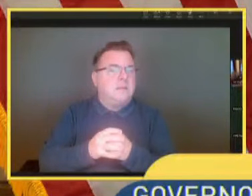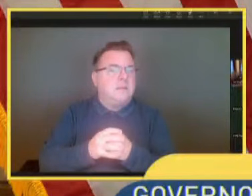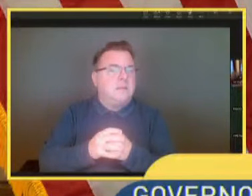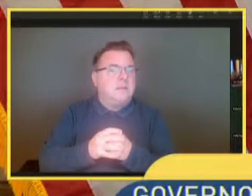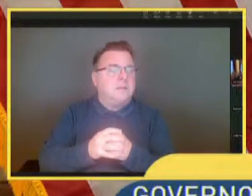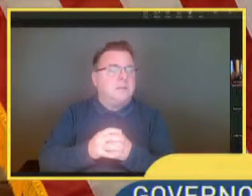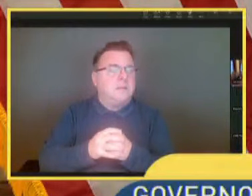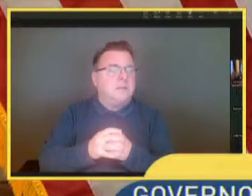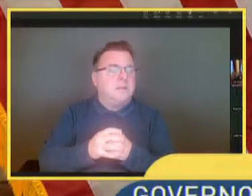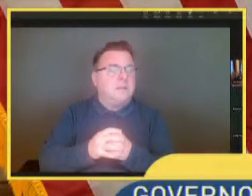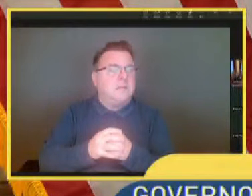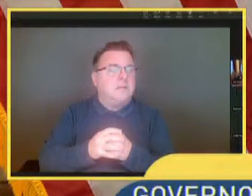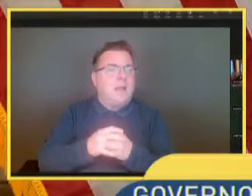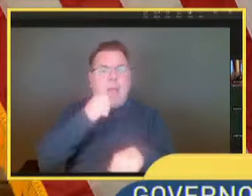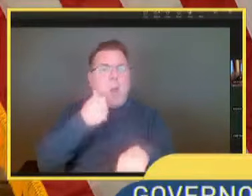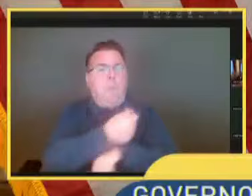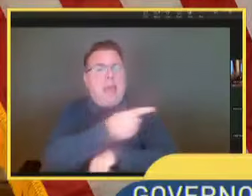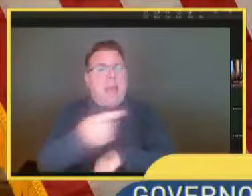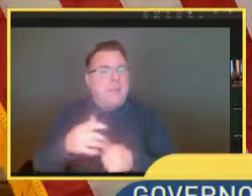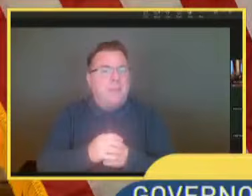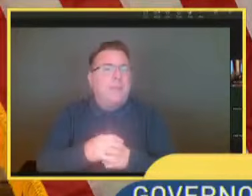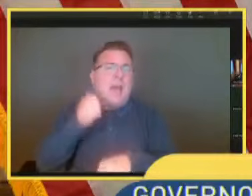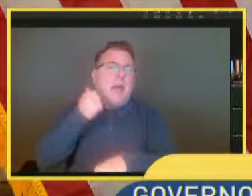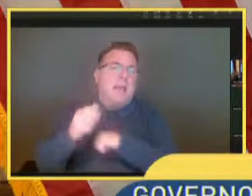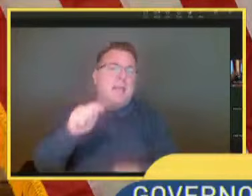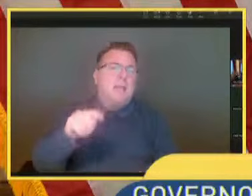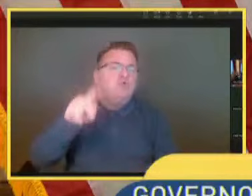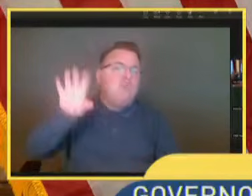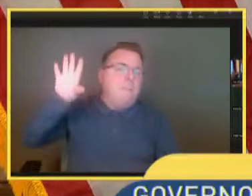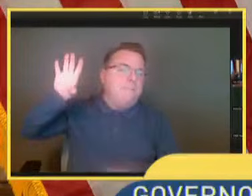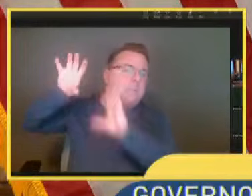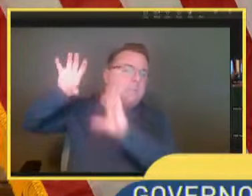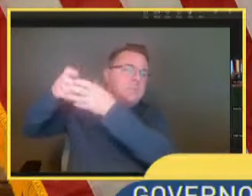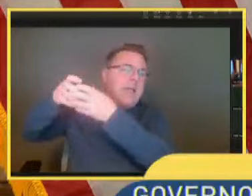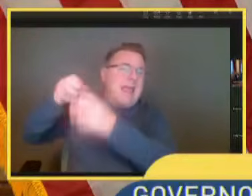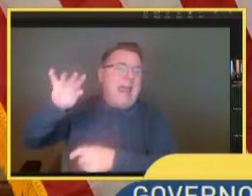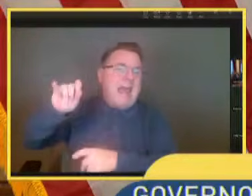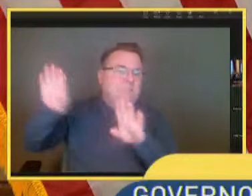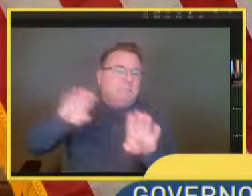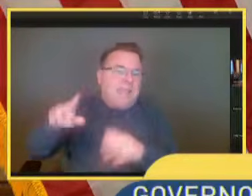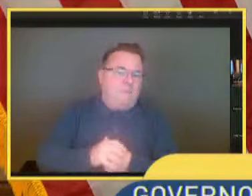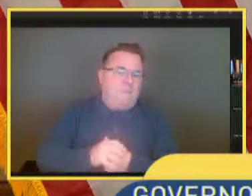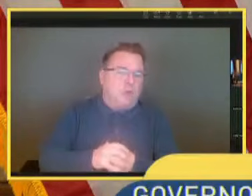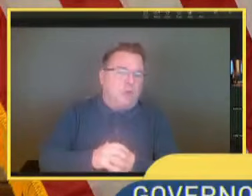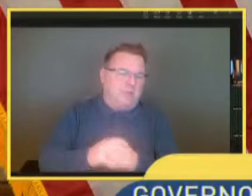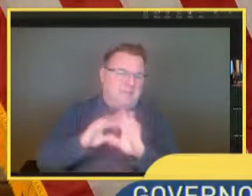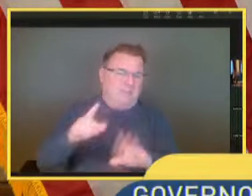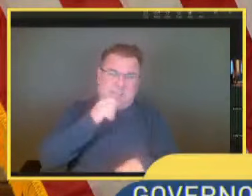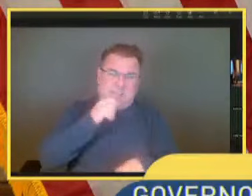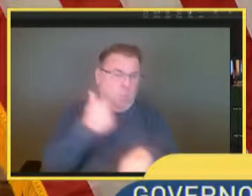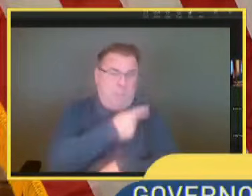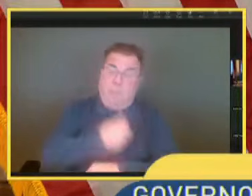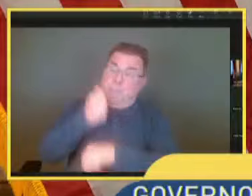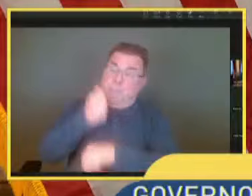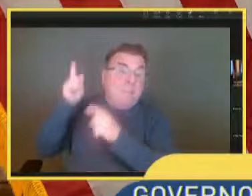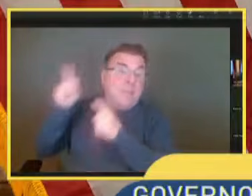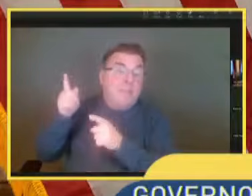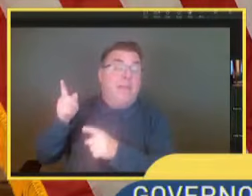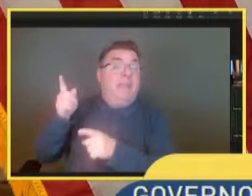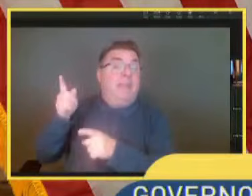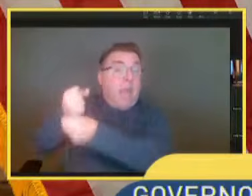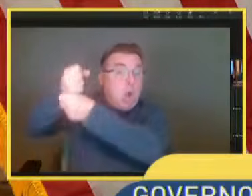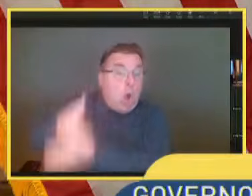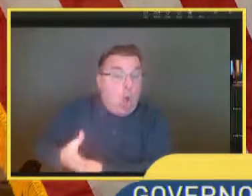That's not their fault. That's the fault of the Trump administration and what ICE is doing. Let's be very, very clear about that. They're creating the